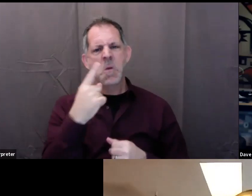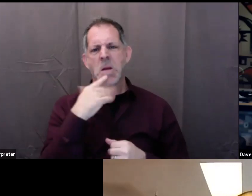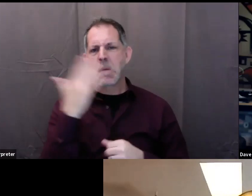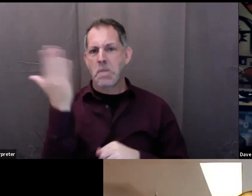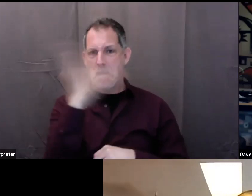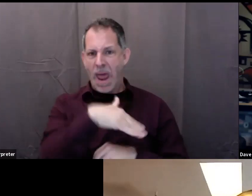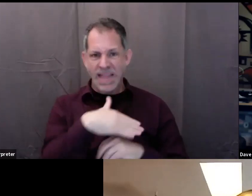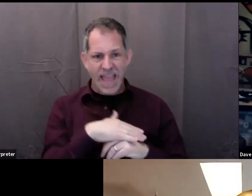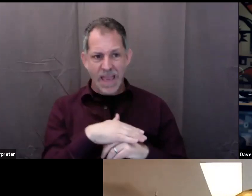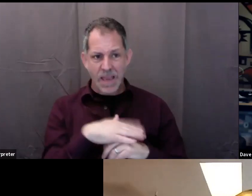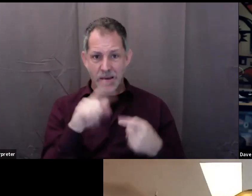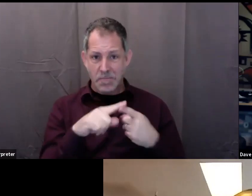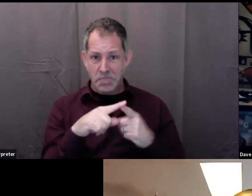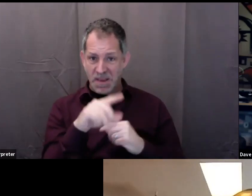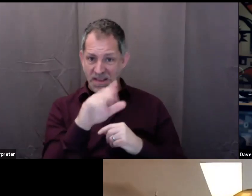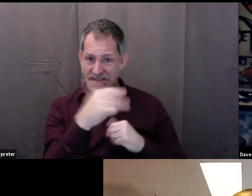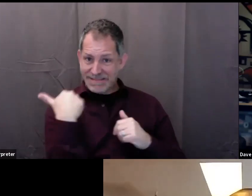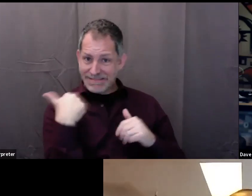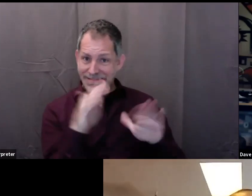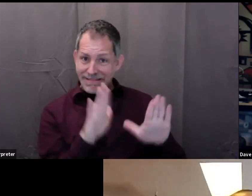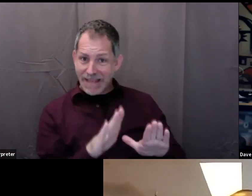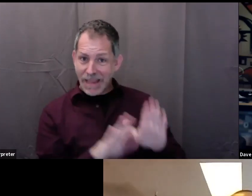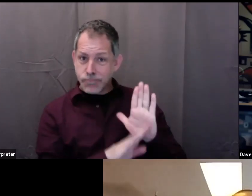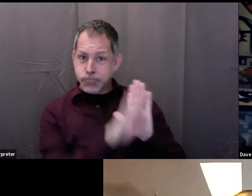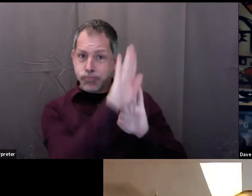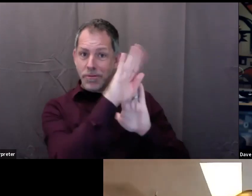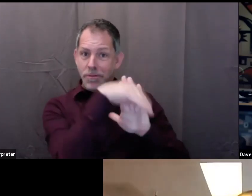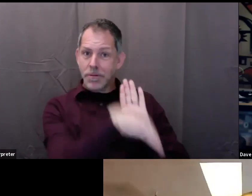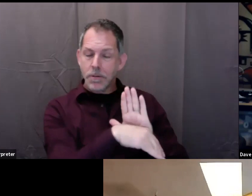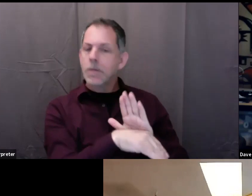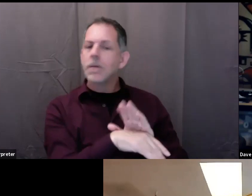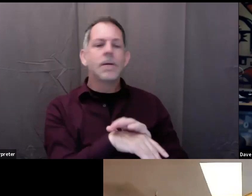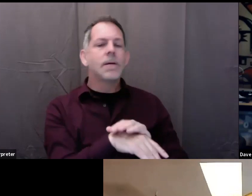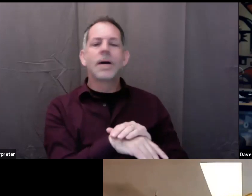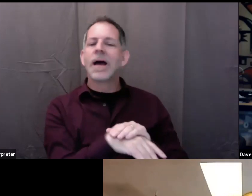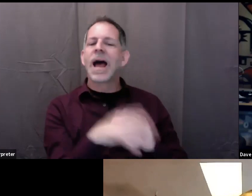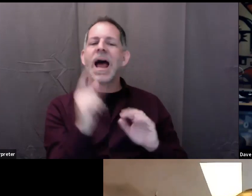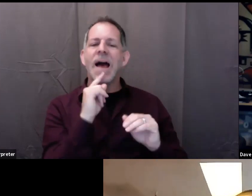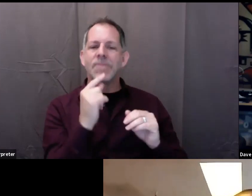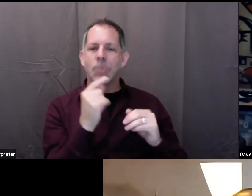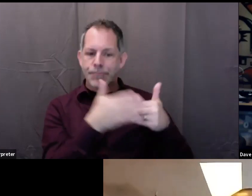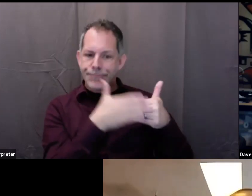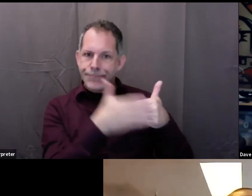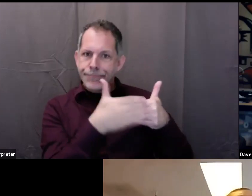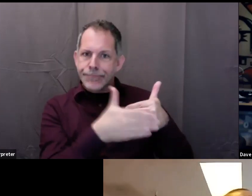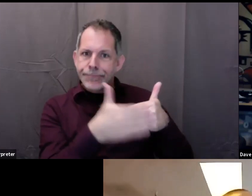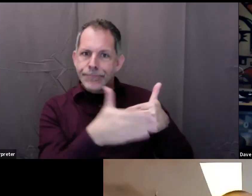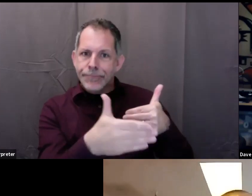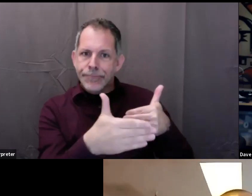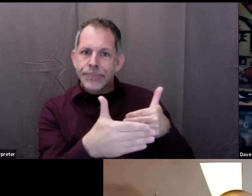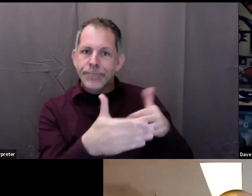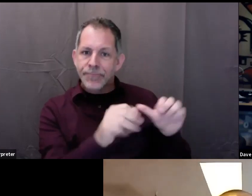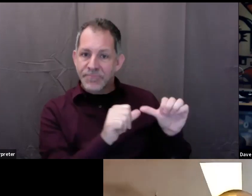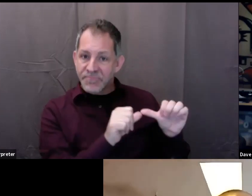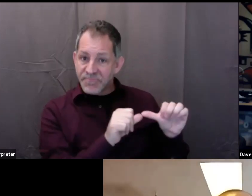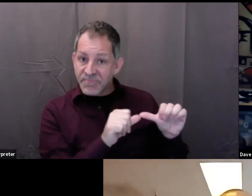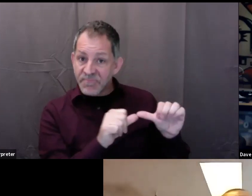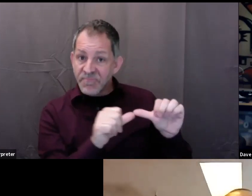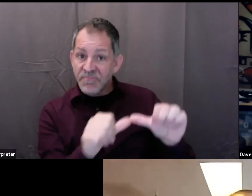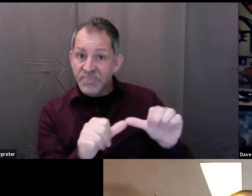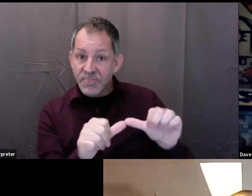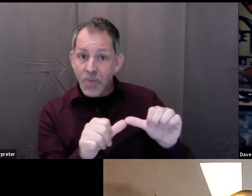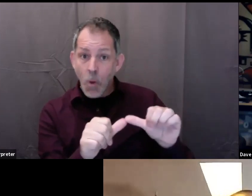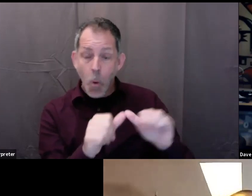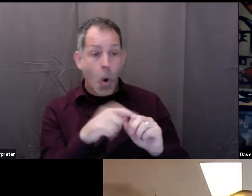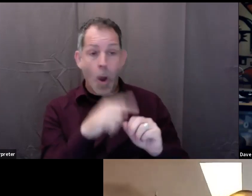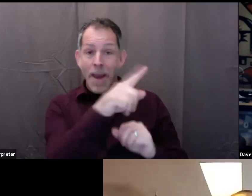week or two to see that, you know, do we see the previous level of daily case reports reestablished and